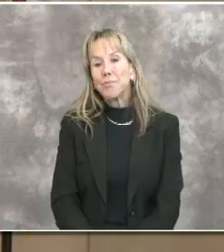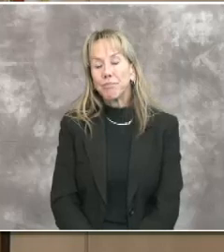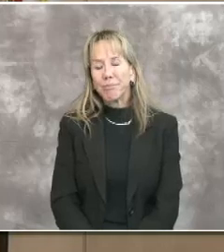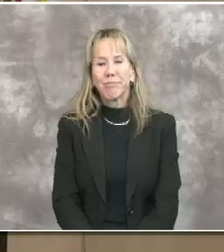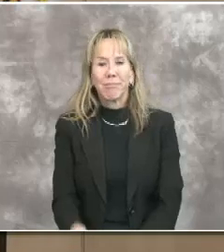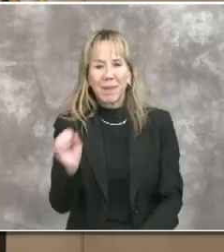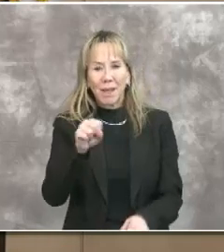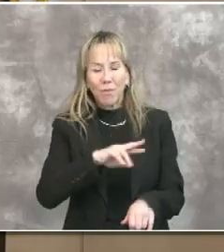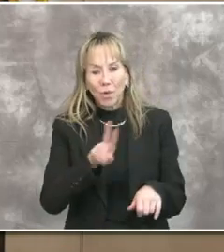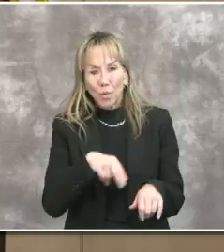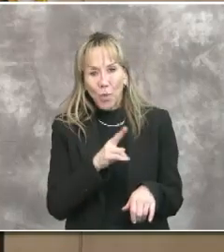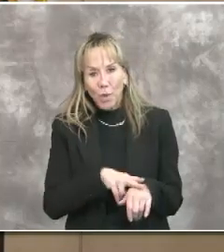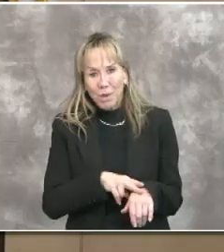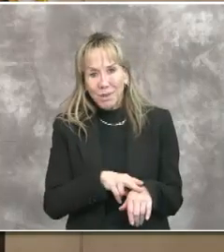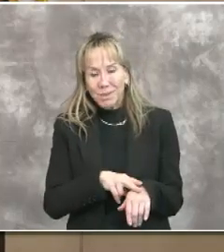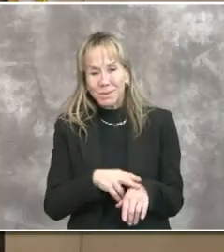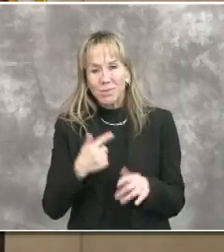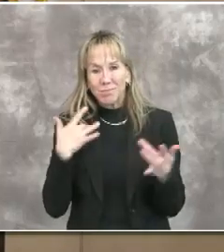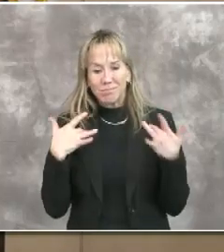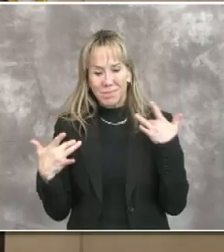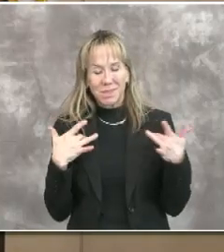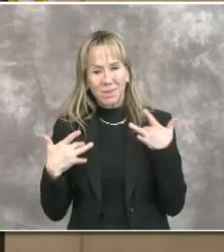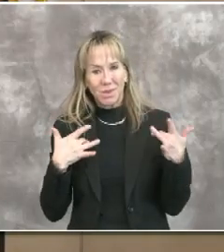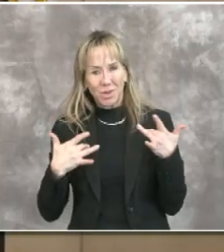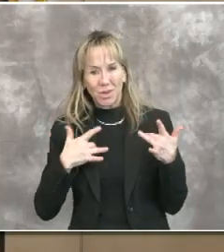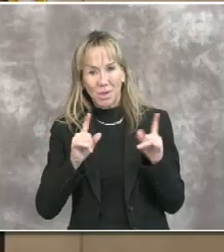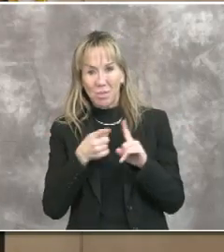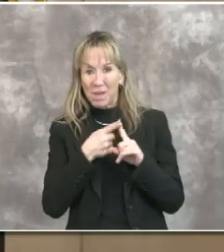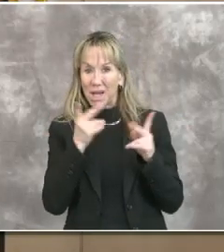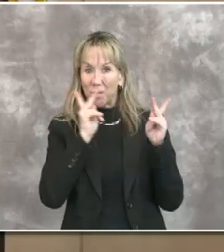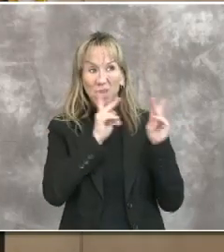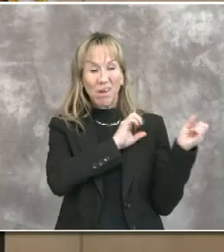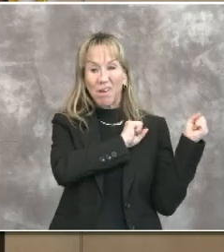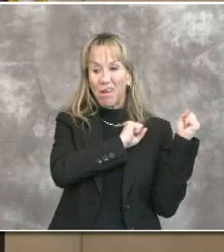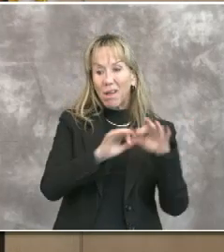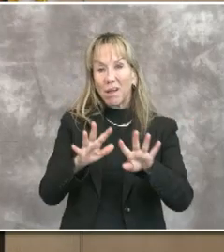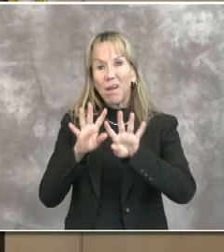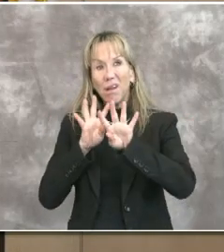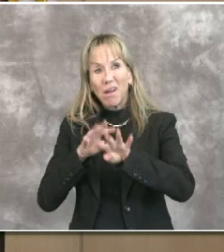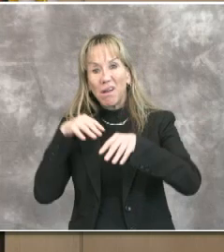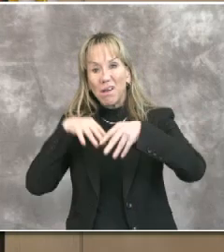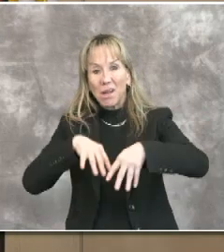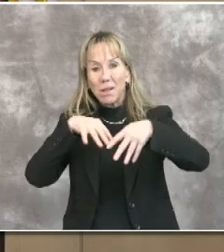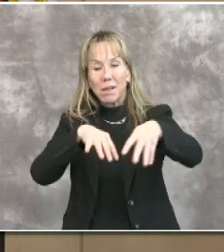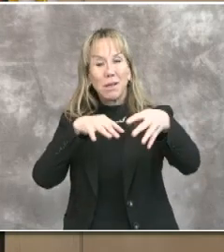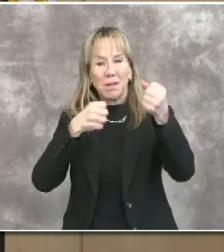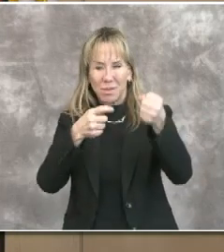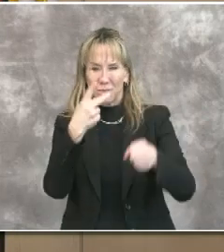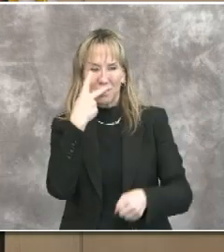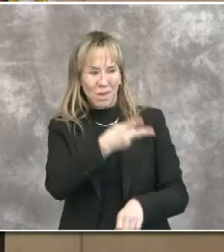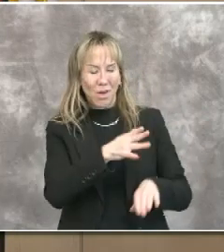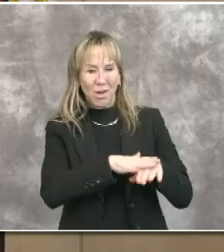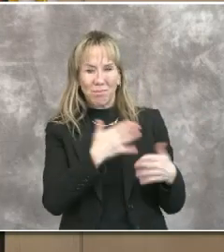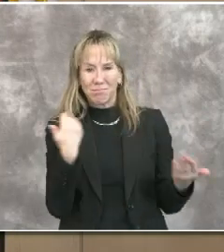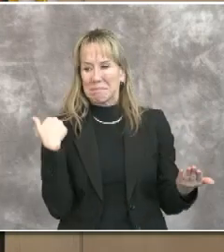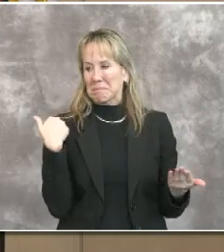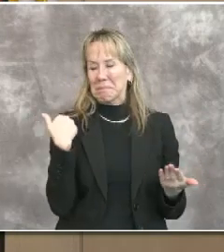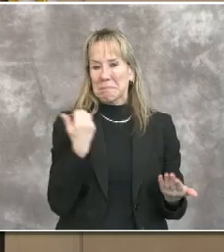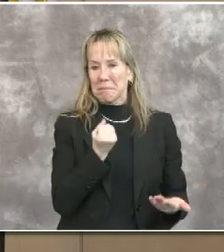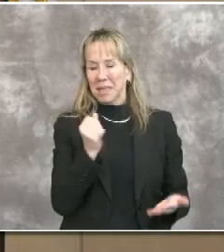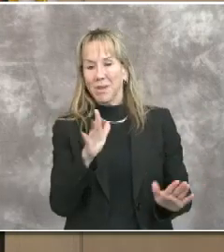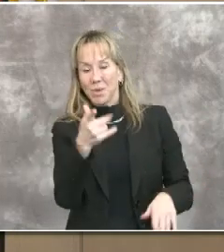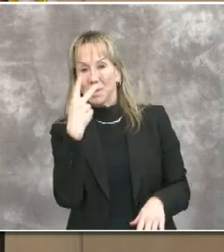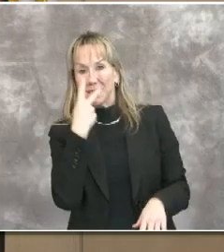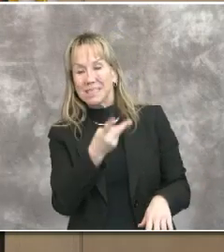Yes, of course. We are definitely concerned about that. As everyone could see over the weekend, people were